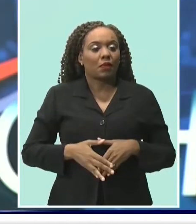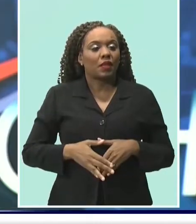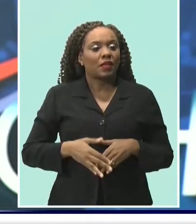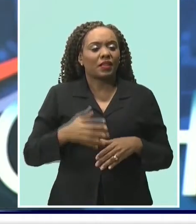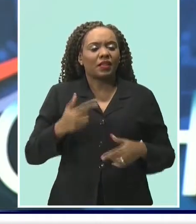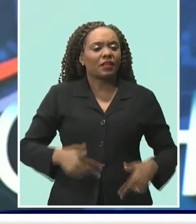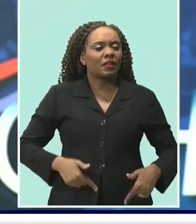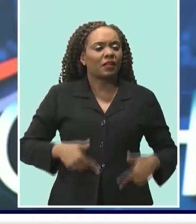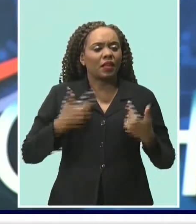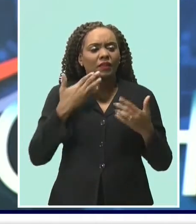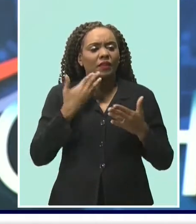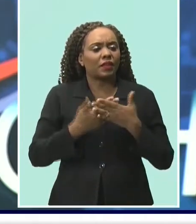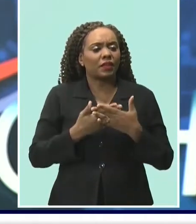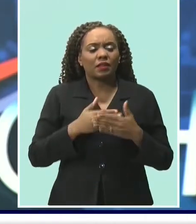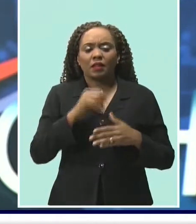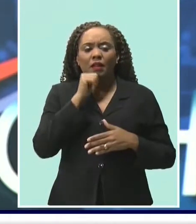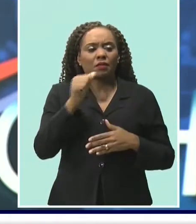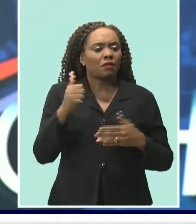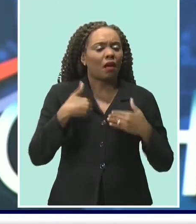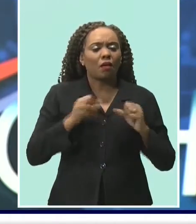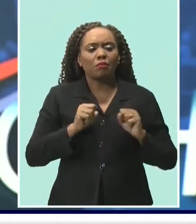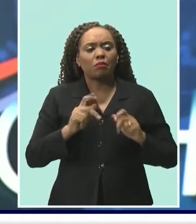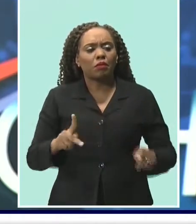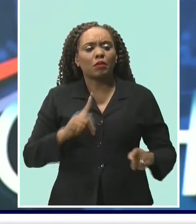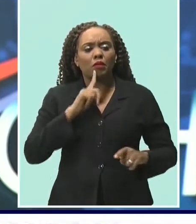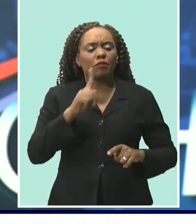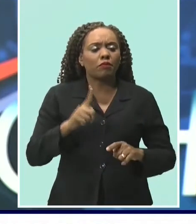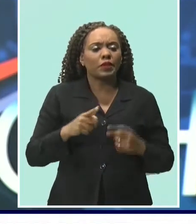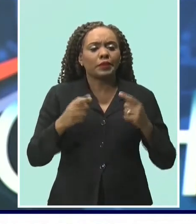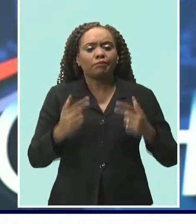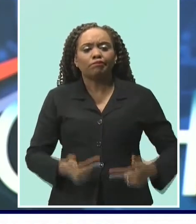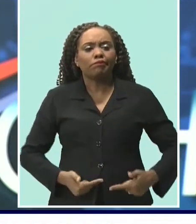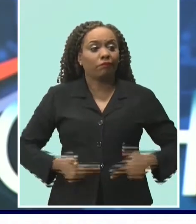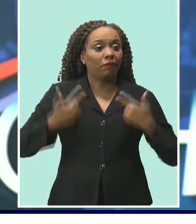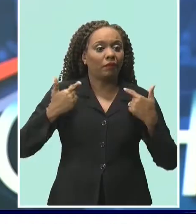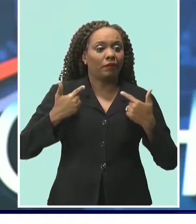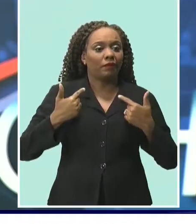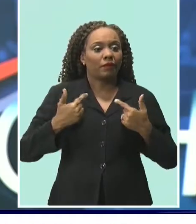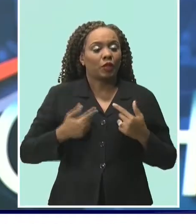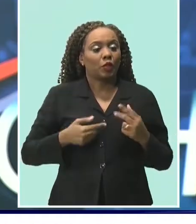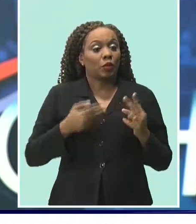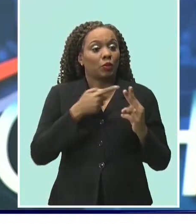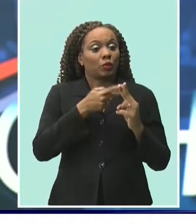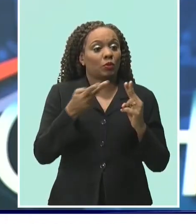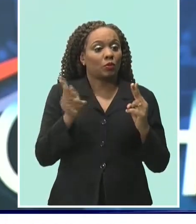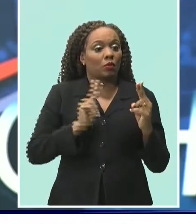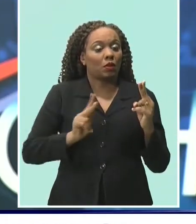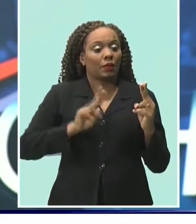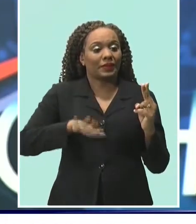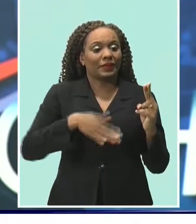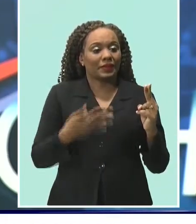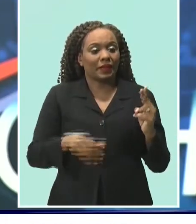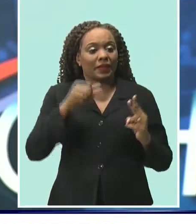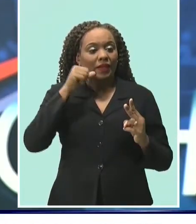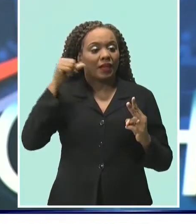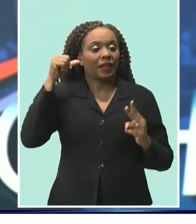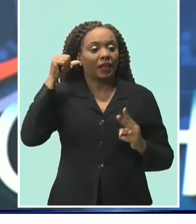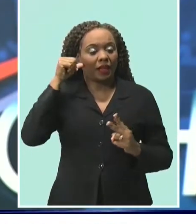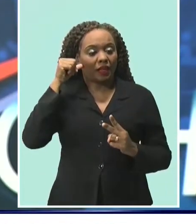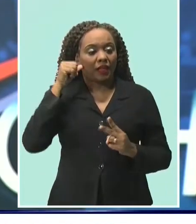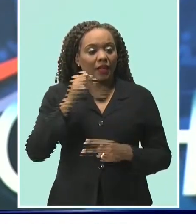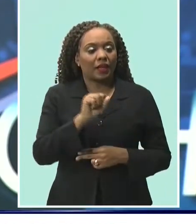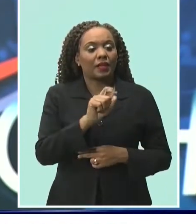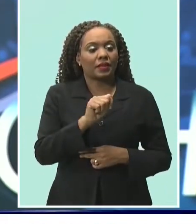had the opportunity to fulfill his potential. Griffith was one of 2 people killed yesterday on the compound of the old Bishop's